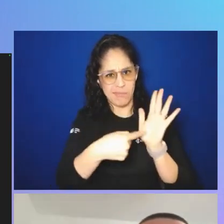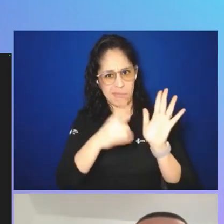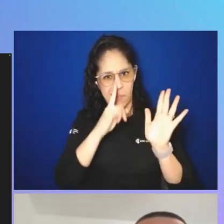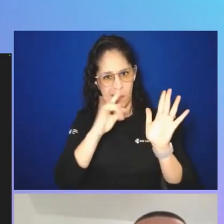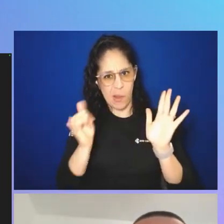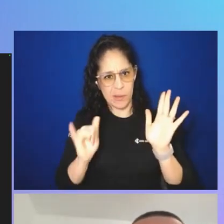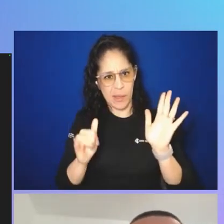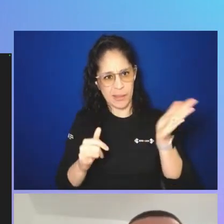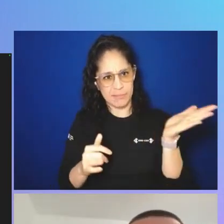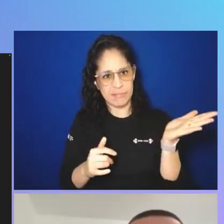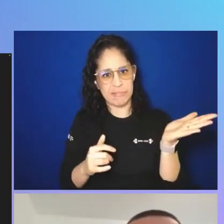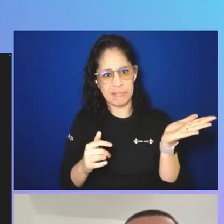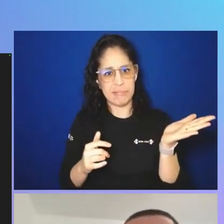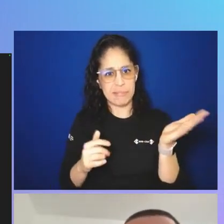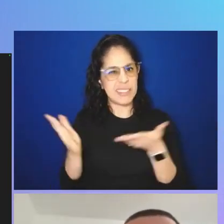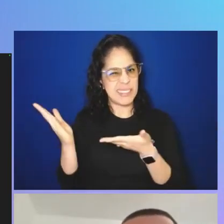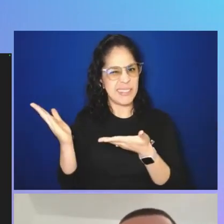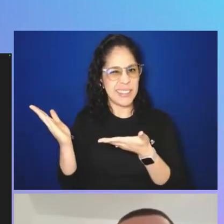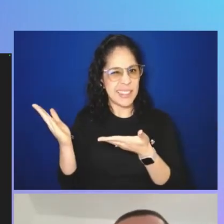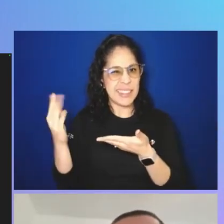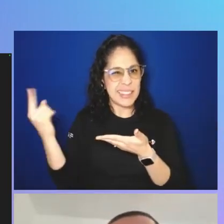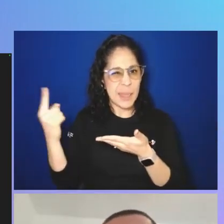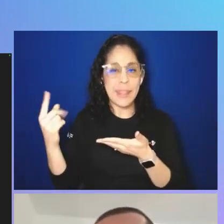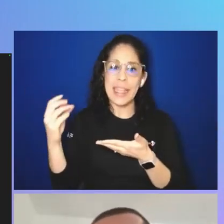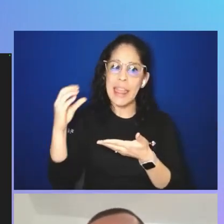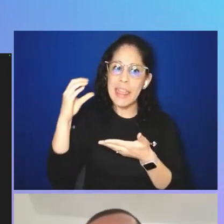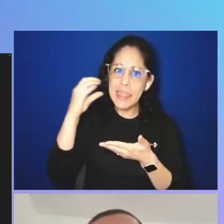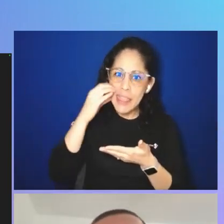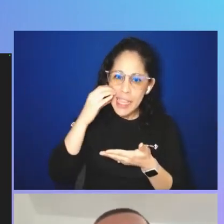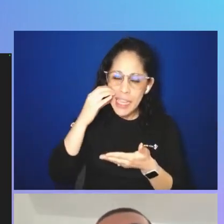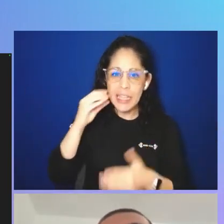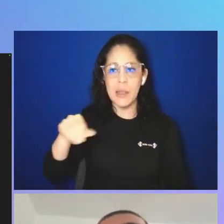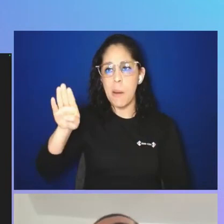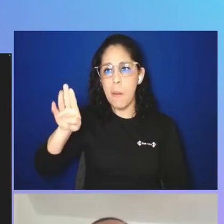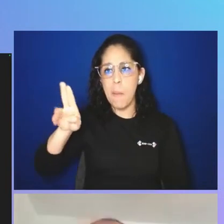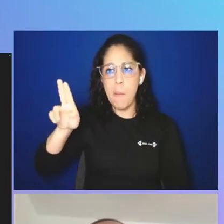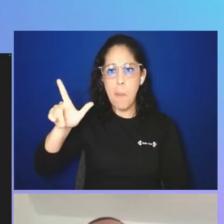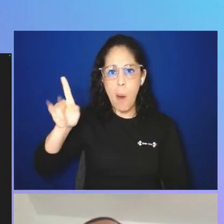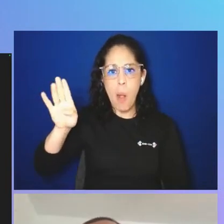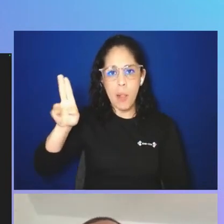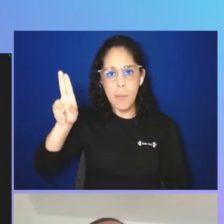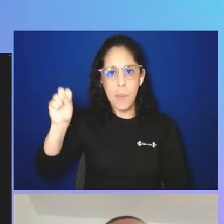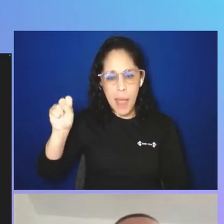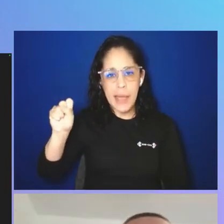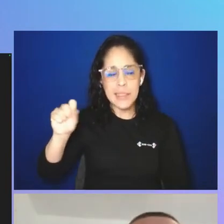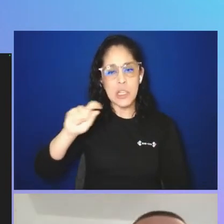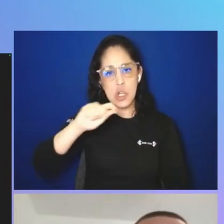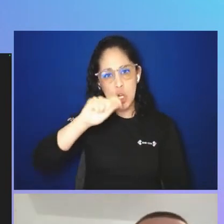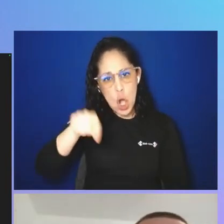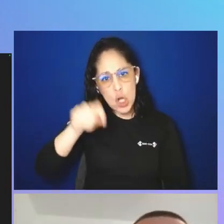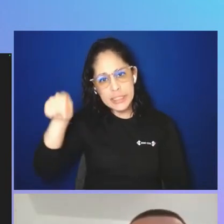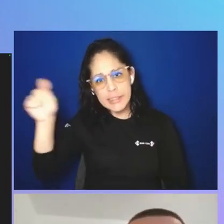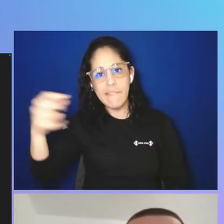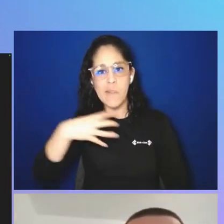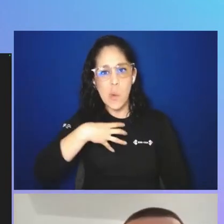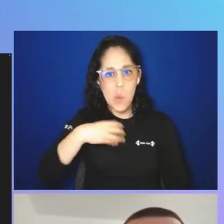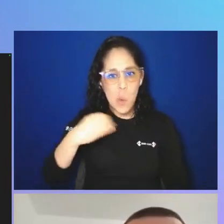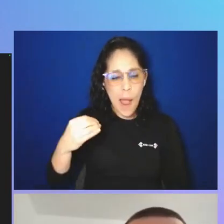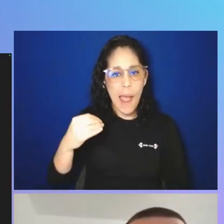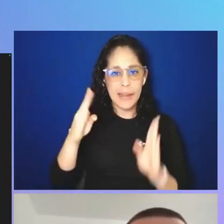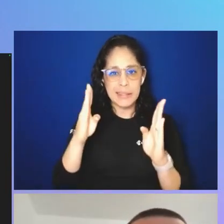So something like thick, bulbous cursive in white, leaning gently to the right, spelling out the word